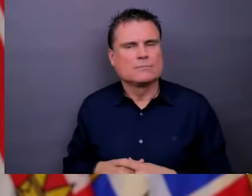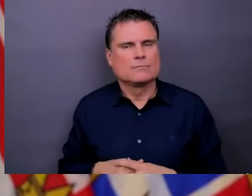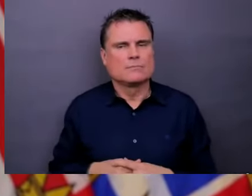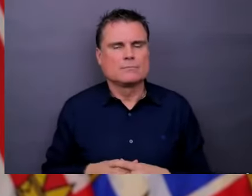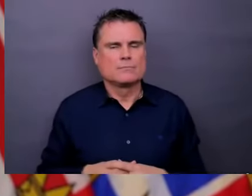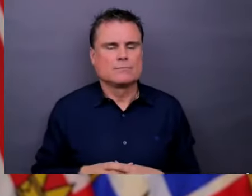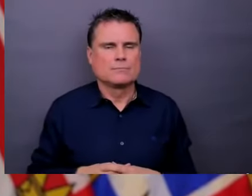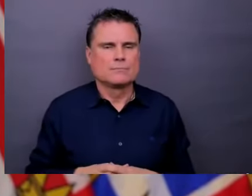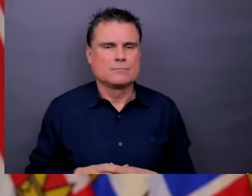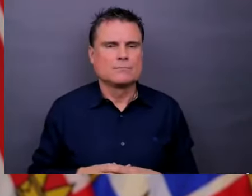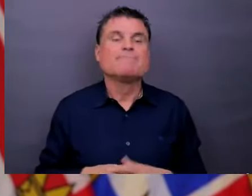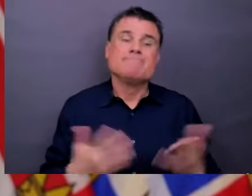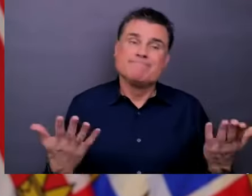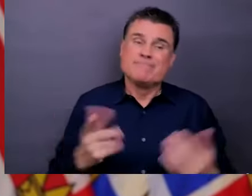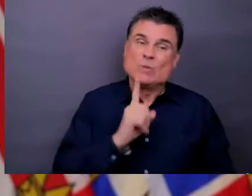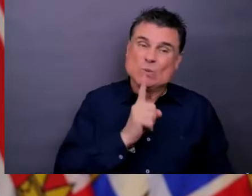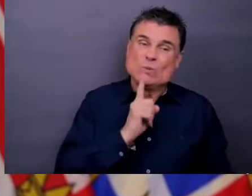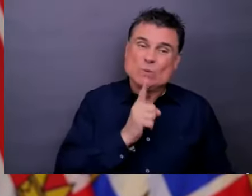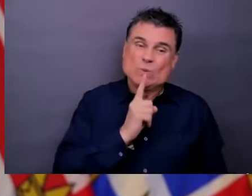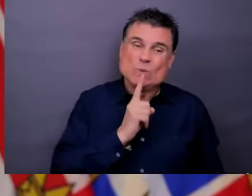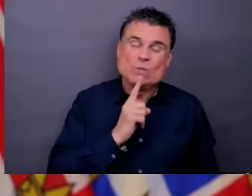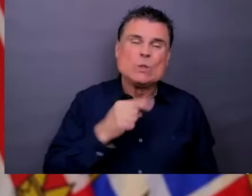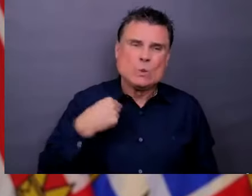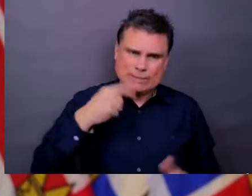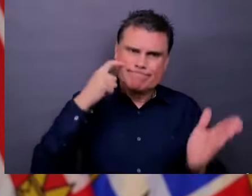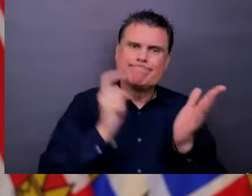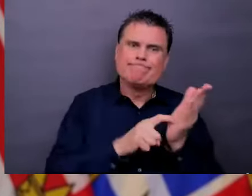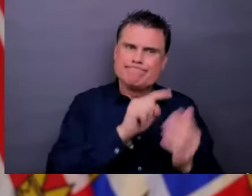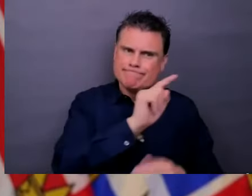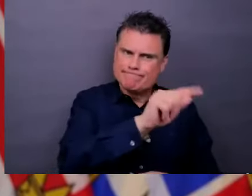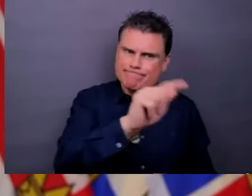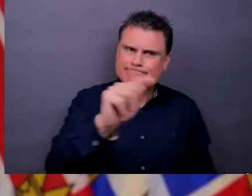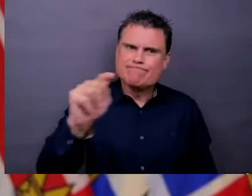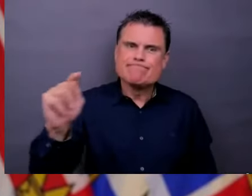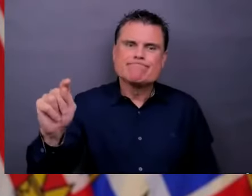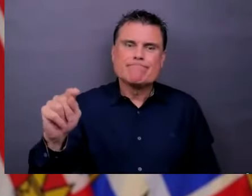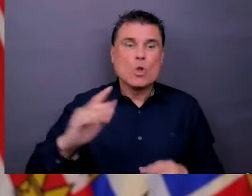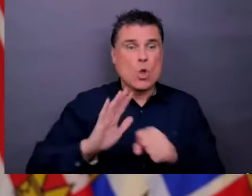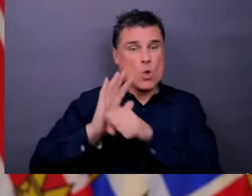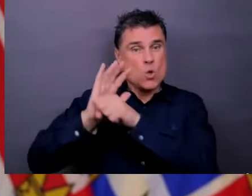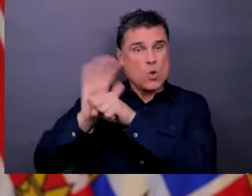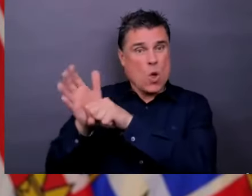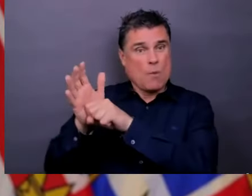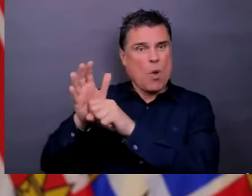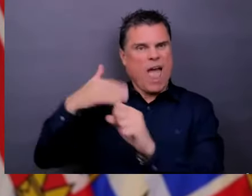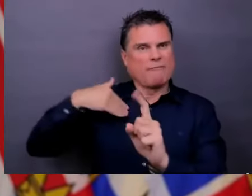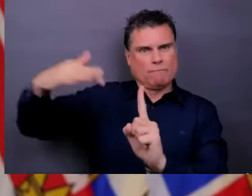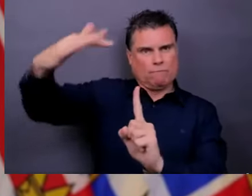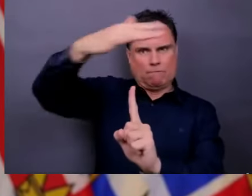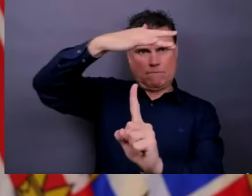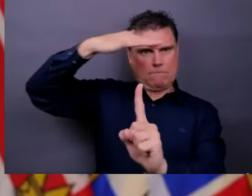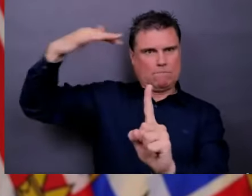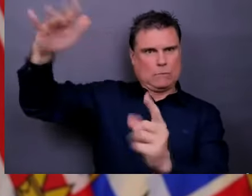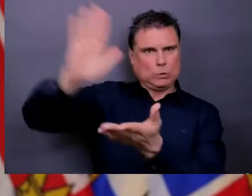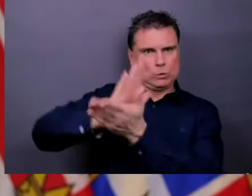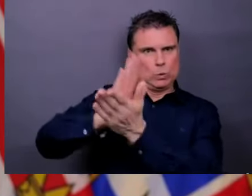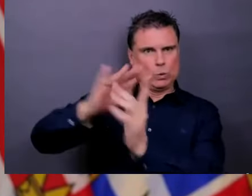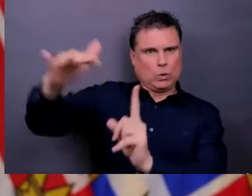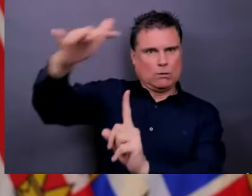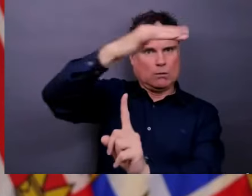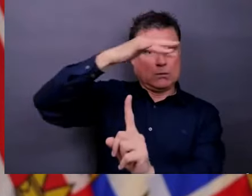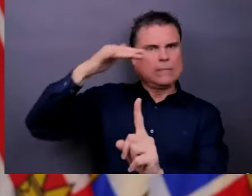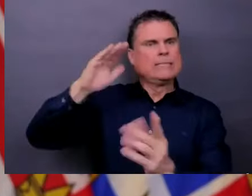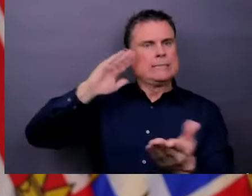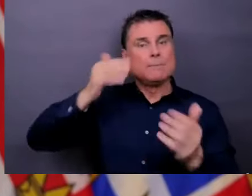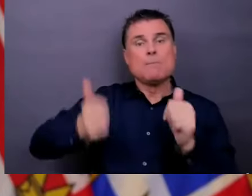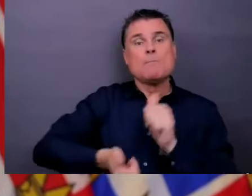are happening. About 40% of them, from what we're seeing, are from social gatherings. Social gatherings that should not be